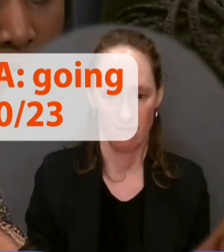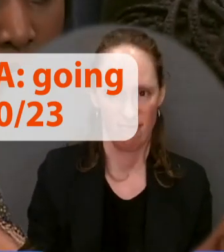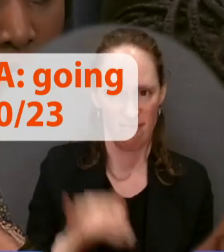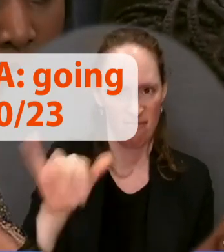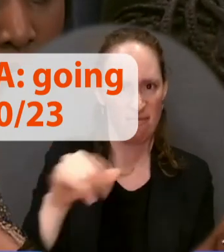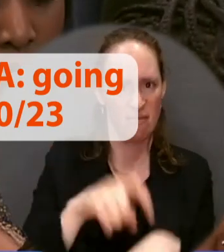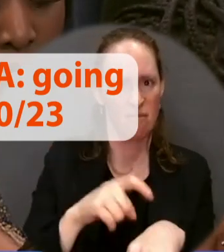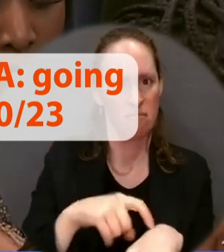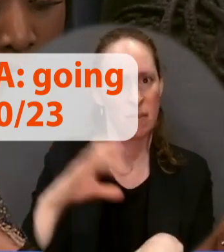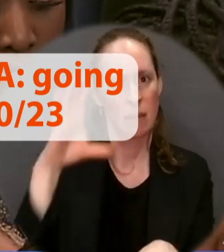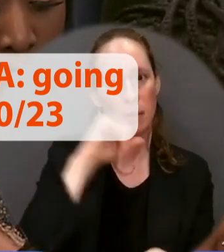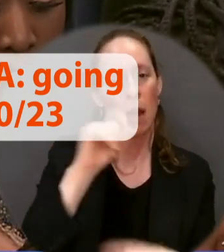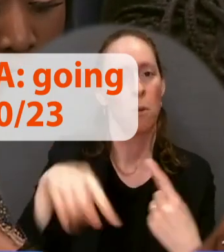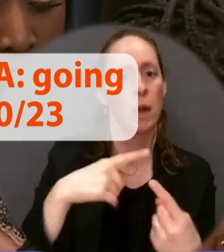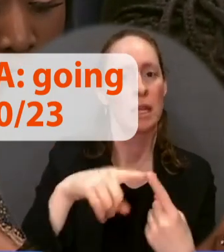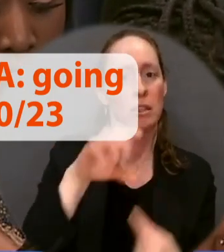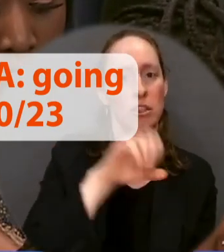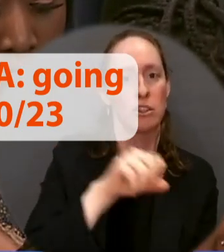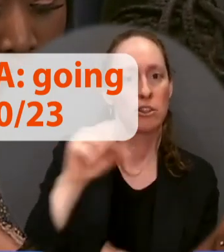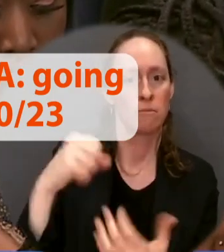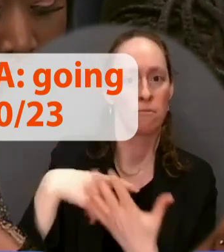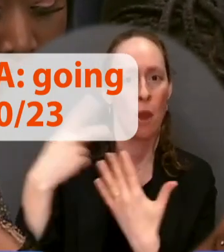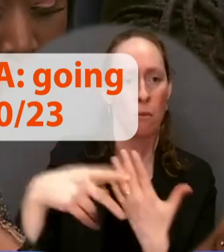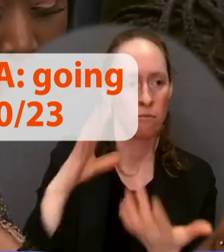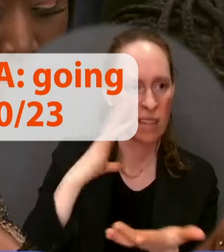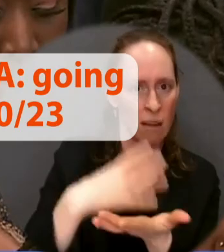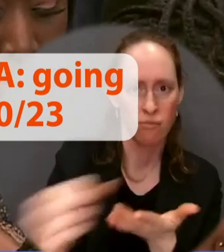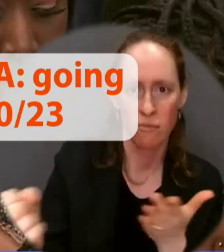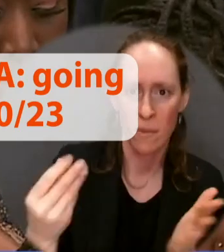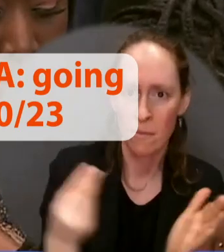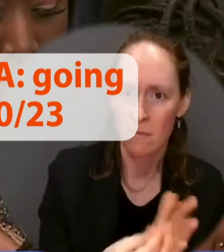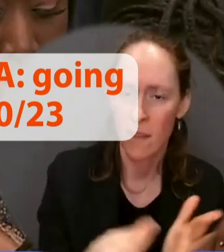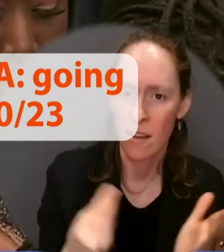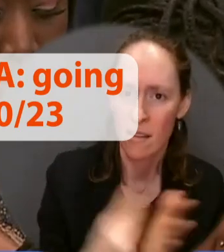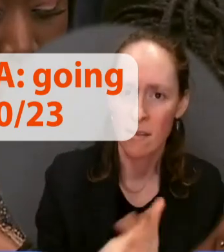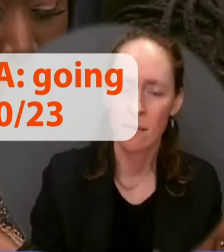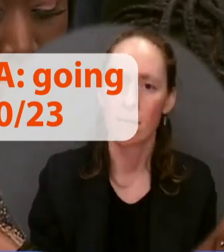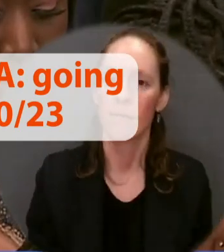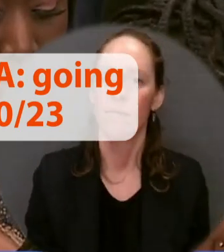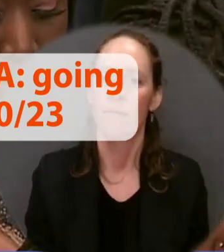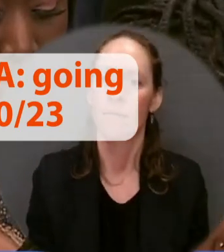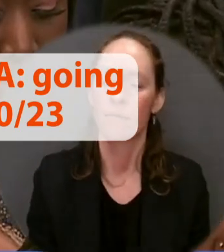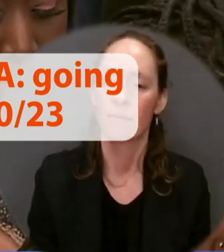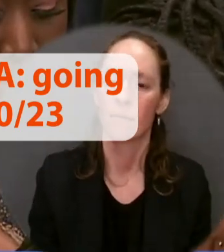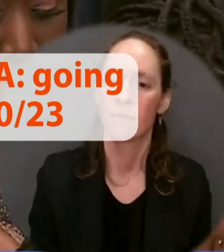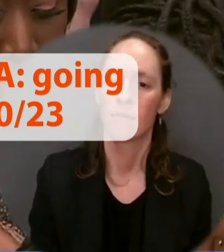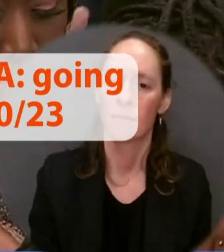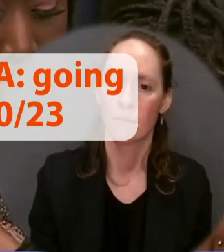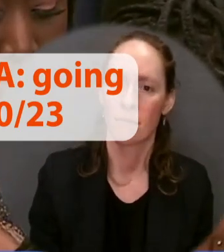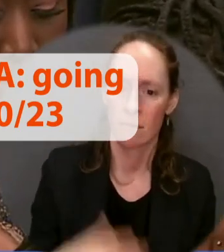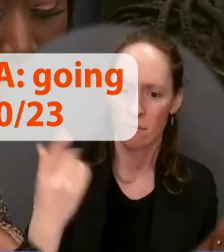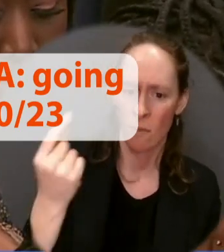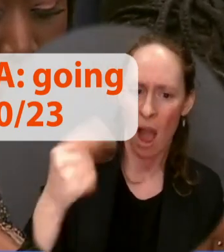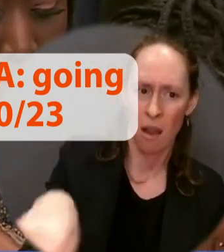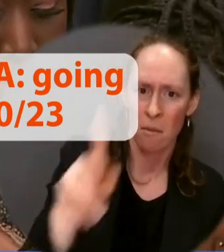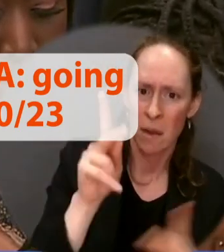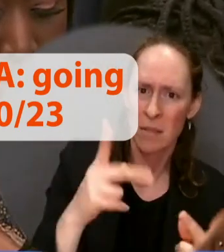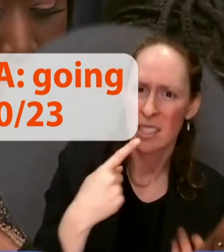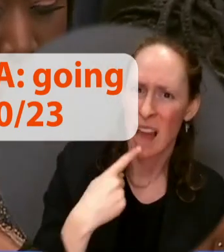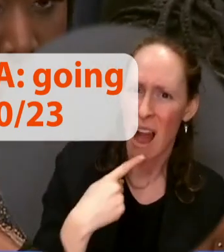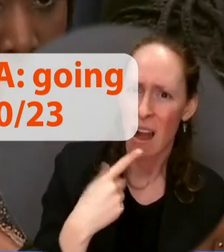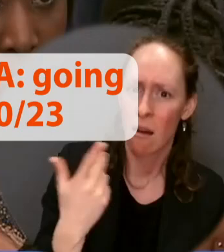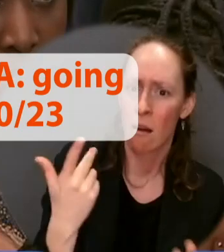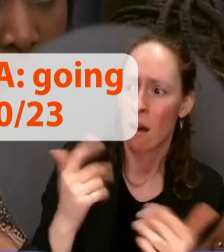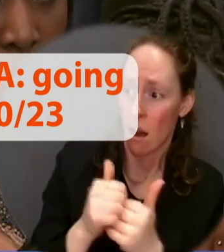folks who are expecting to retire, in the next decades ahead, what is the president's message to them? Can they rely